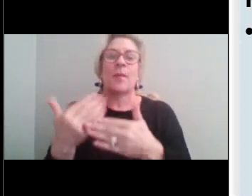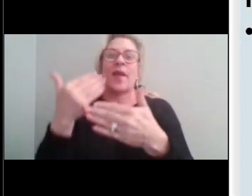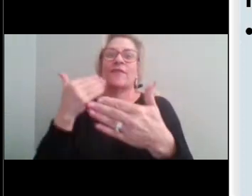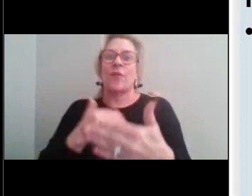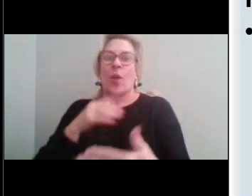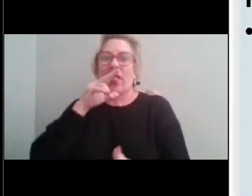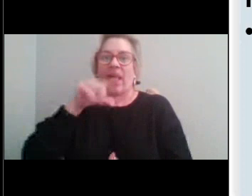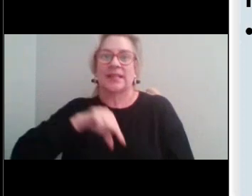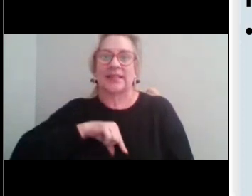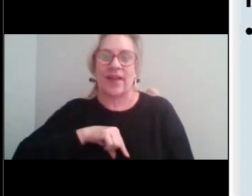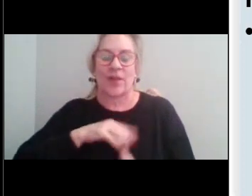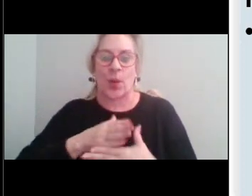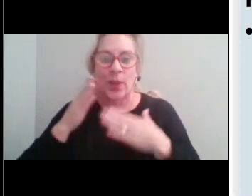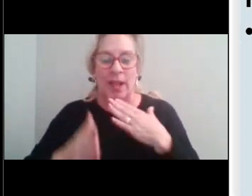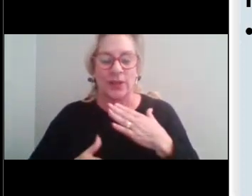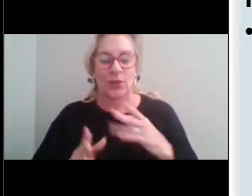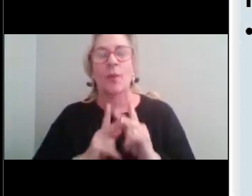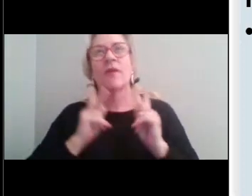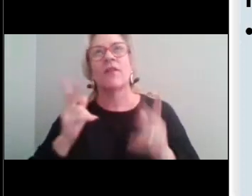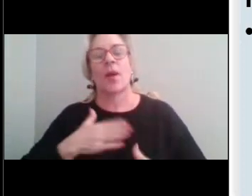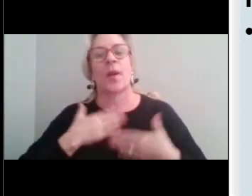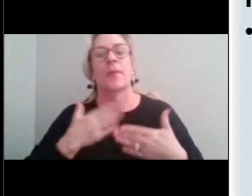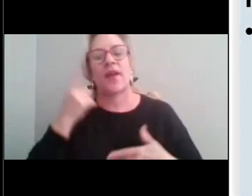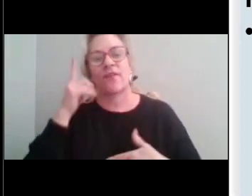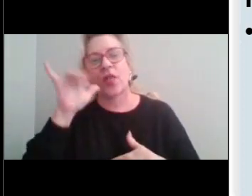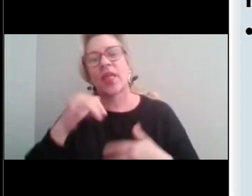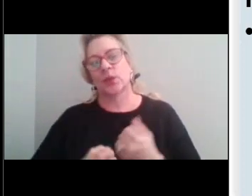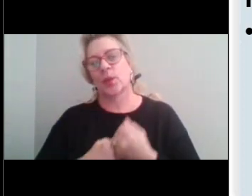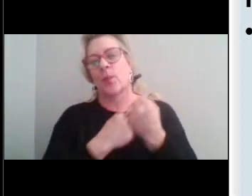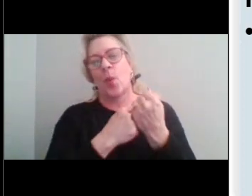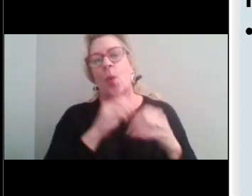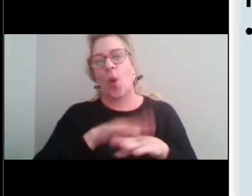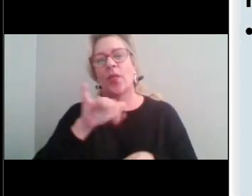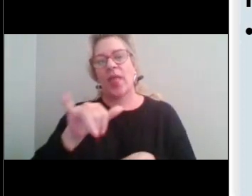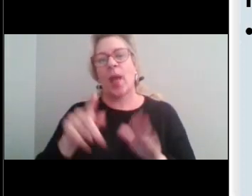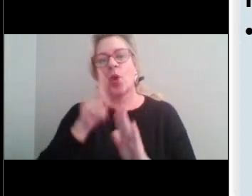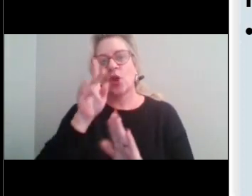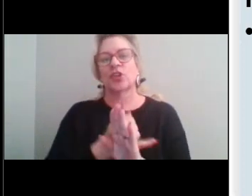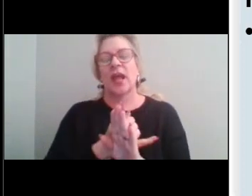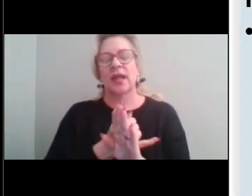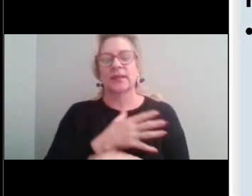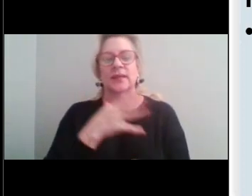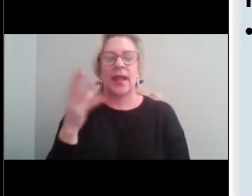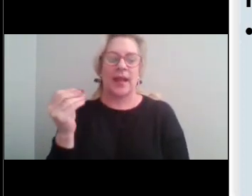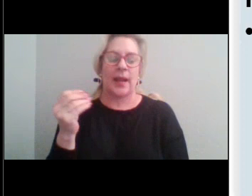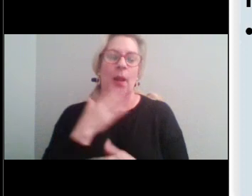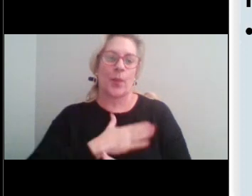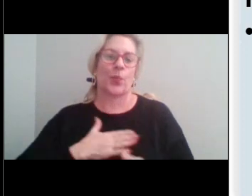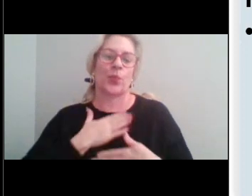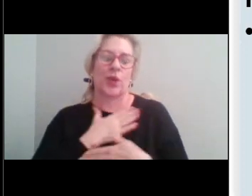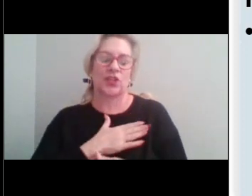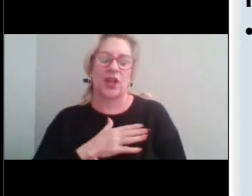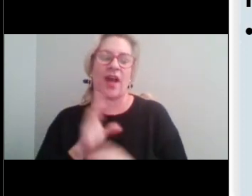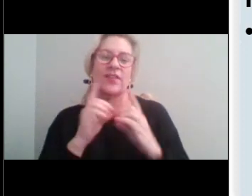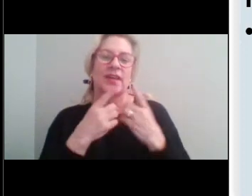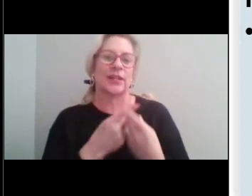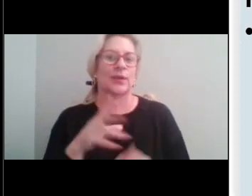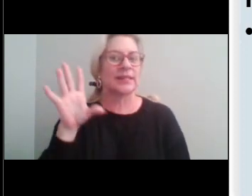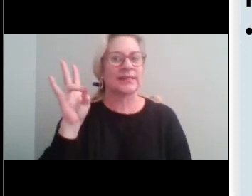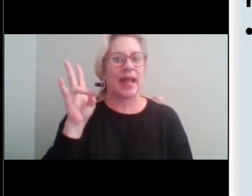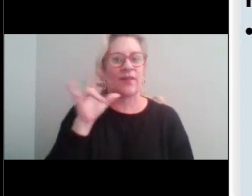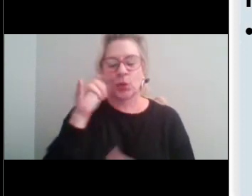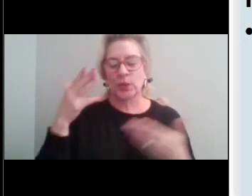So very pleased for the commission's support on this project, and appreciative of District 7, who is